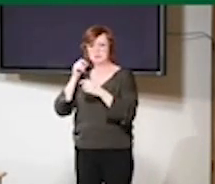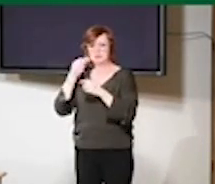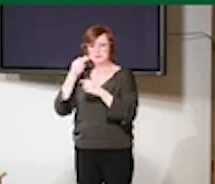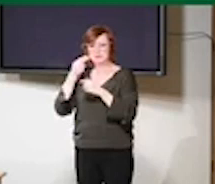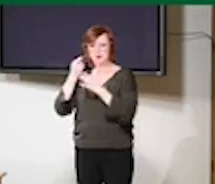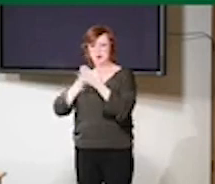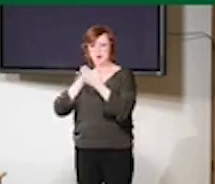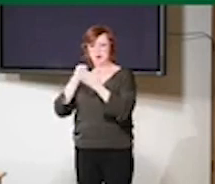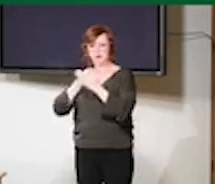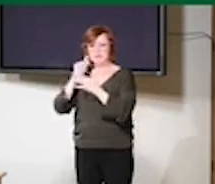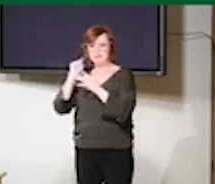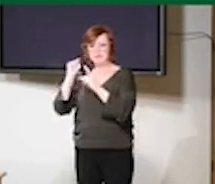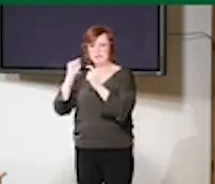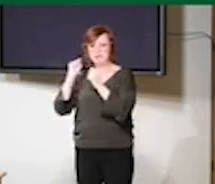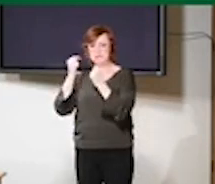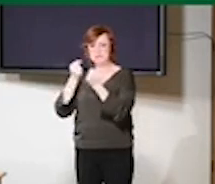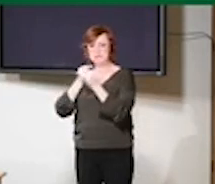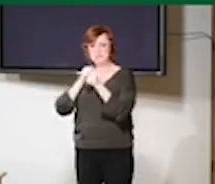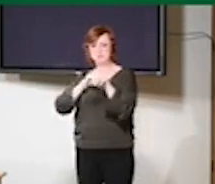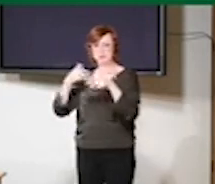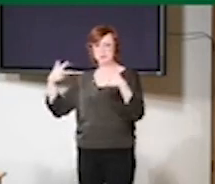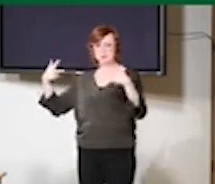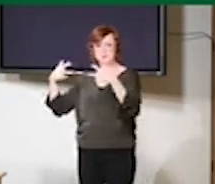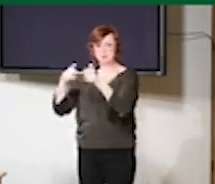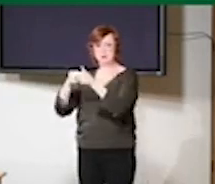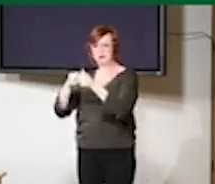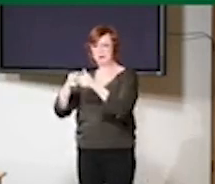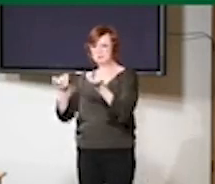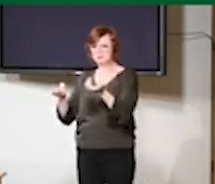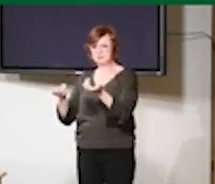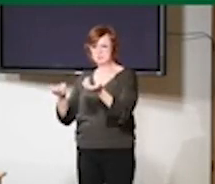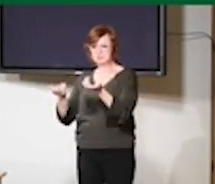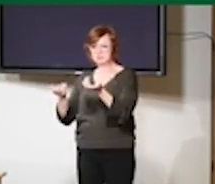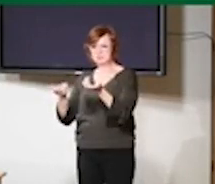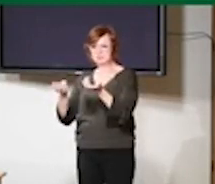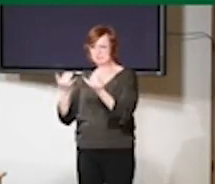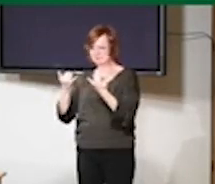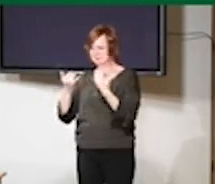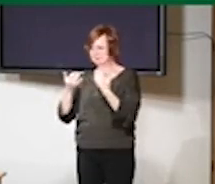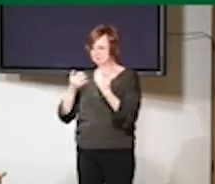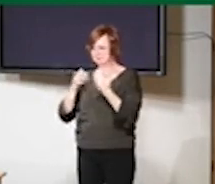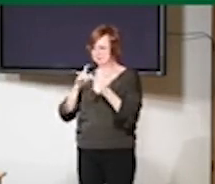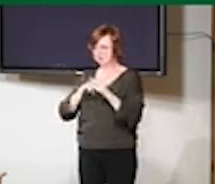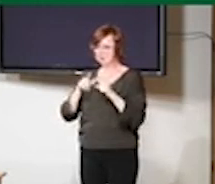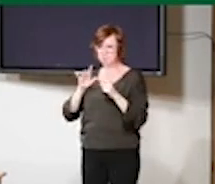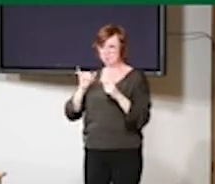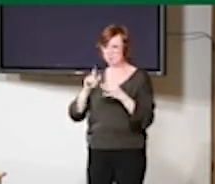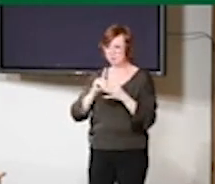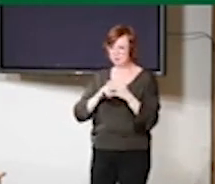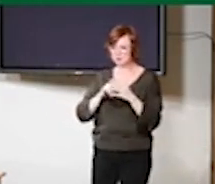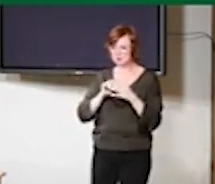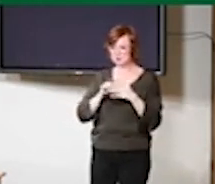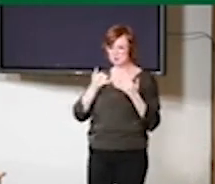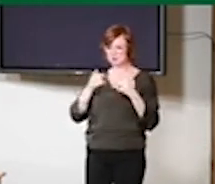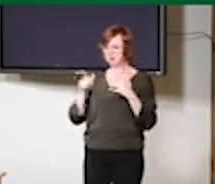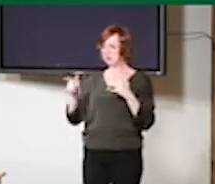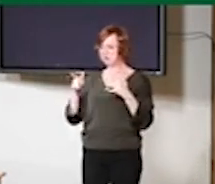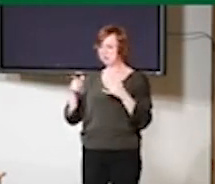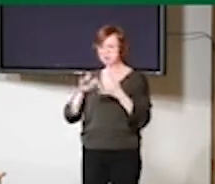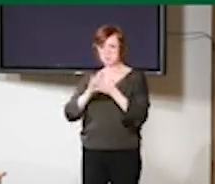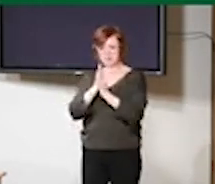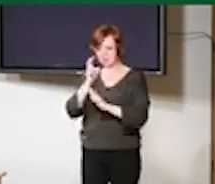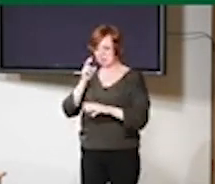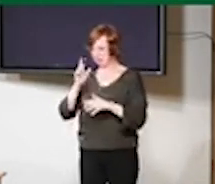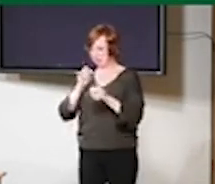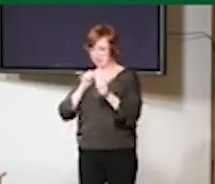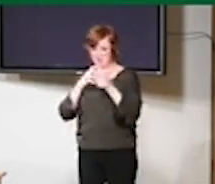with respect, and not to speak to that tragedy, the Humboldt Broncos tragedy that we had